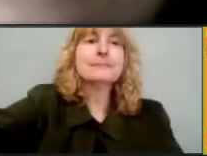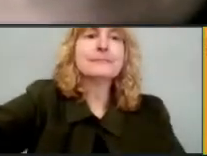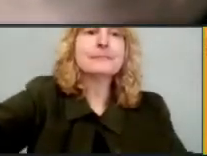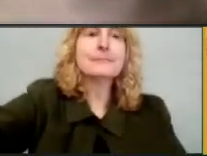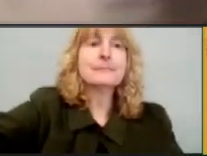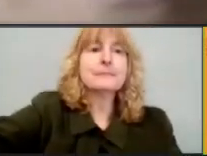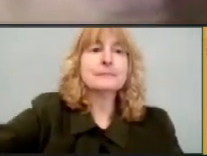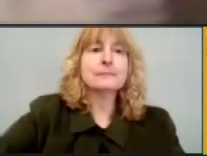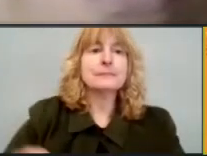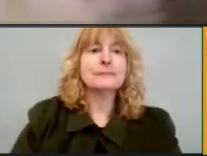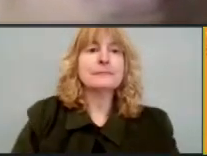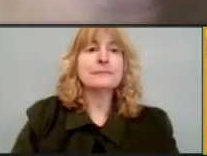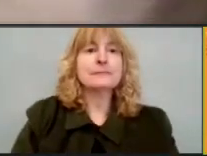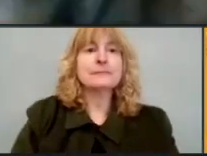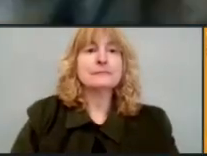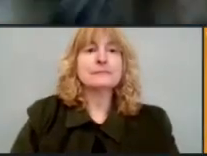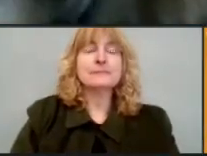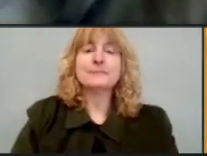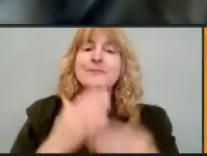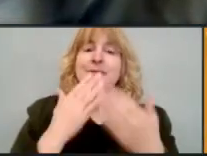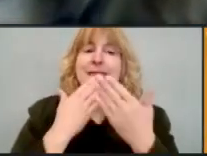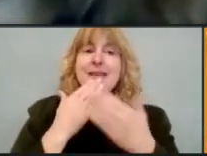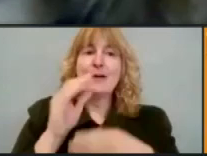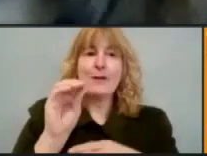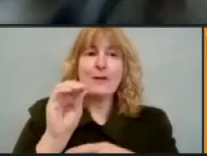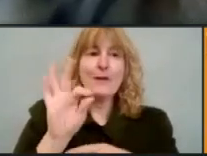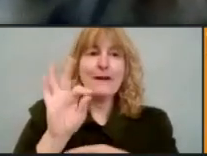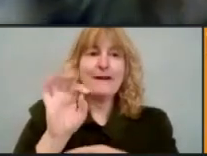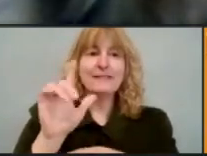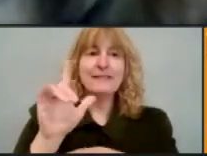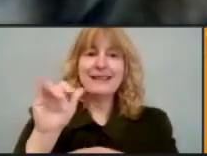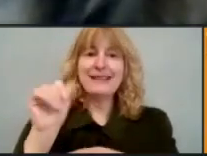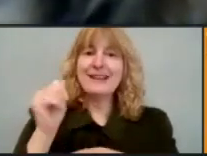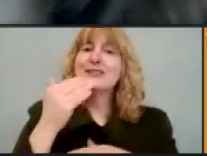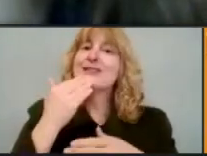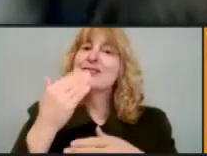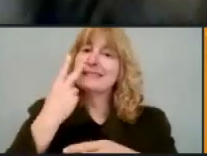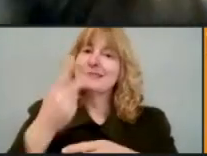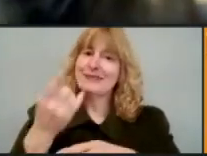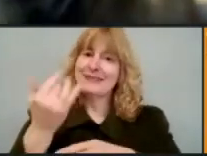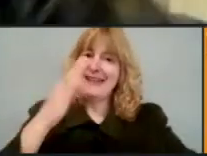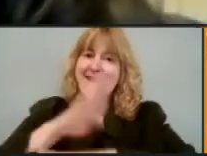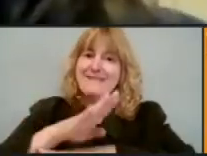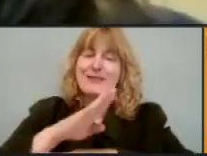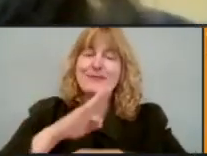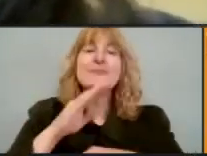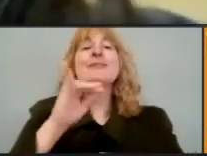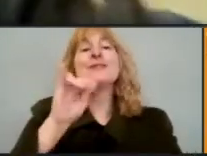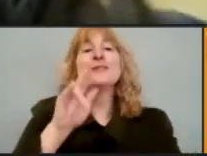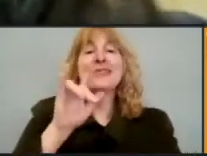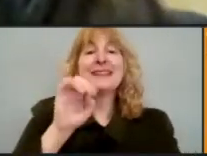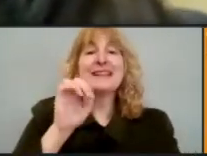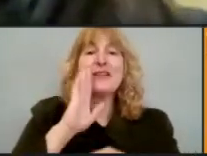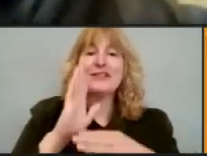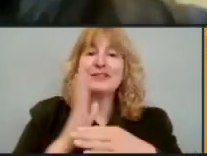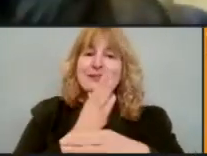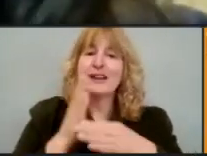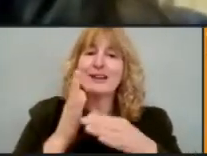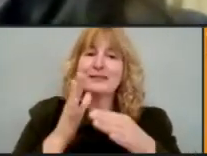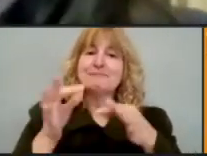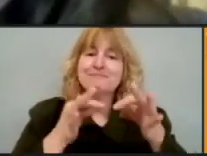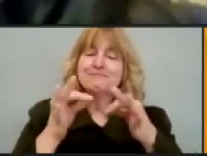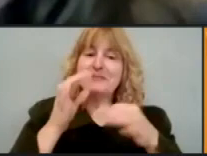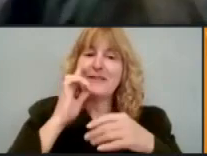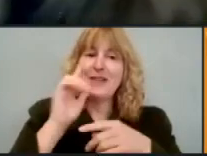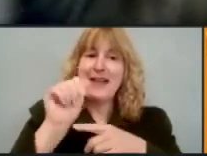313-626-7440. Thank you, Ophelia. It's good to see you this afternoon. Julie, will you please share the instructions